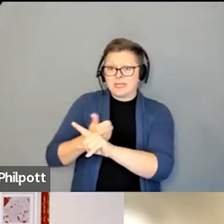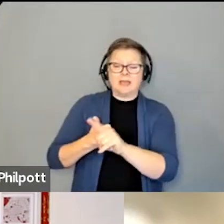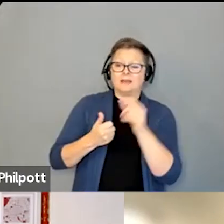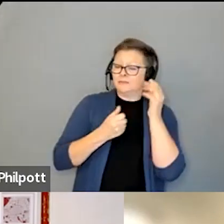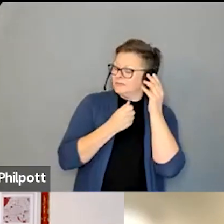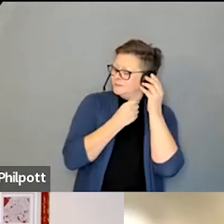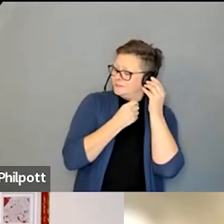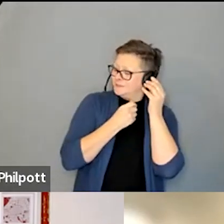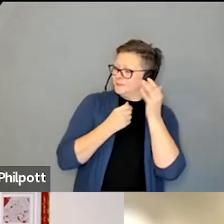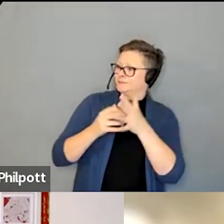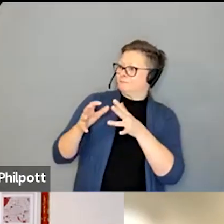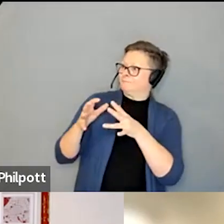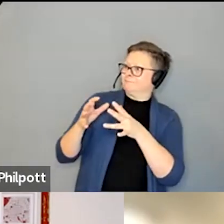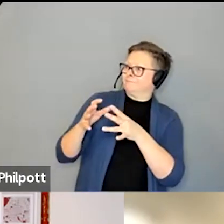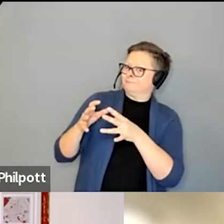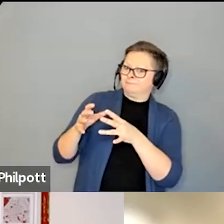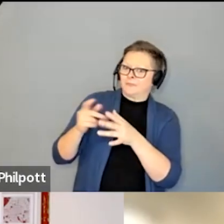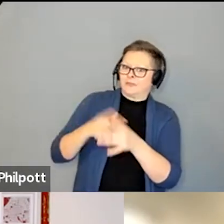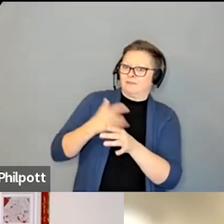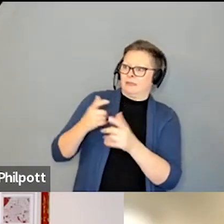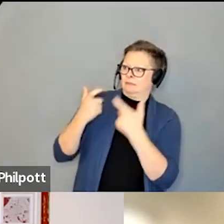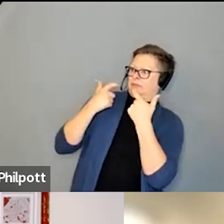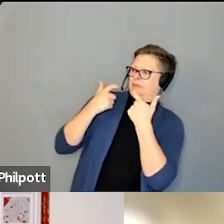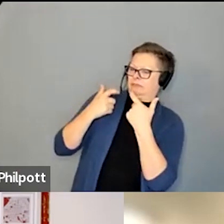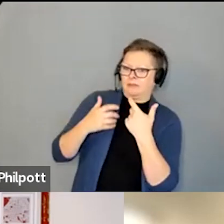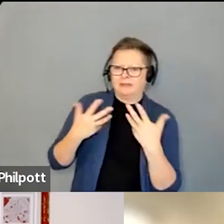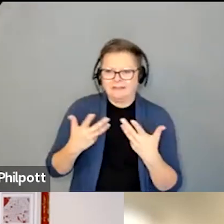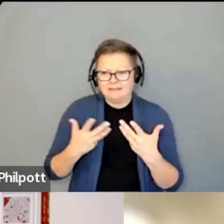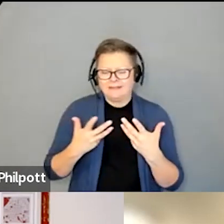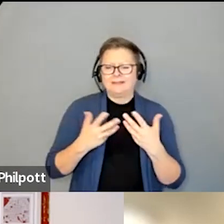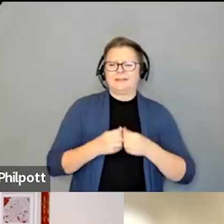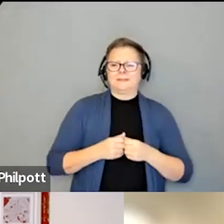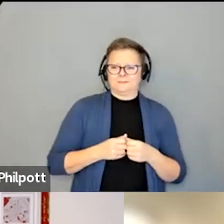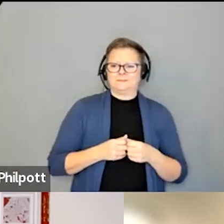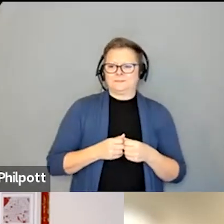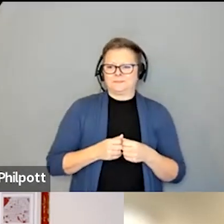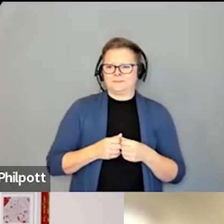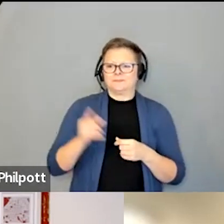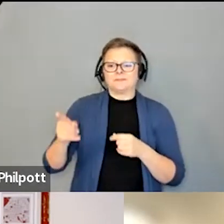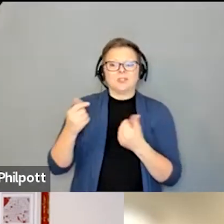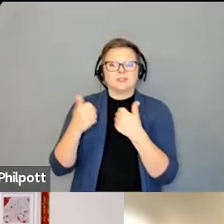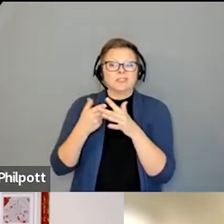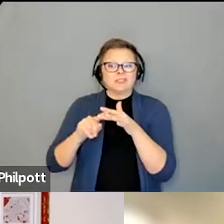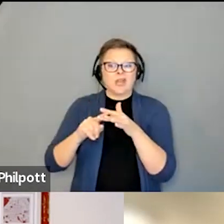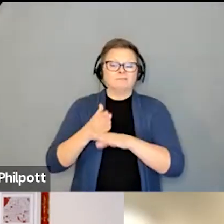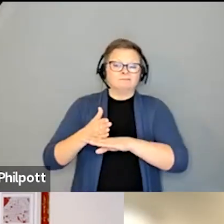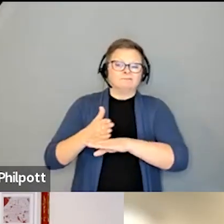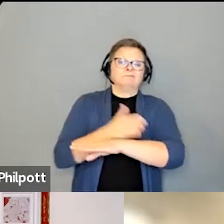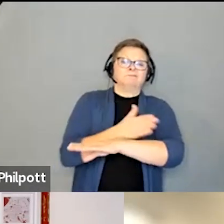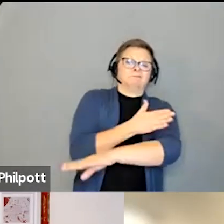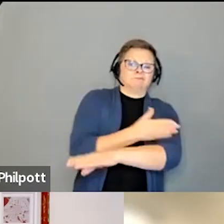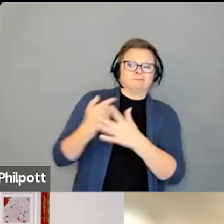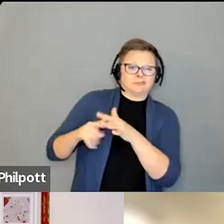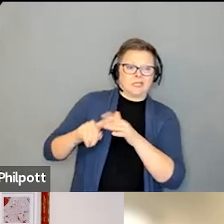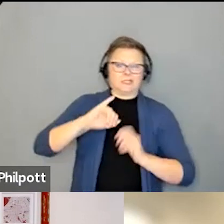And again, it's a conversation and a process to get better at that. Great,